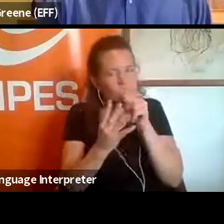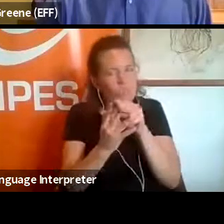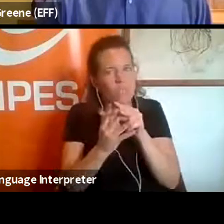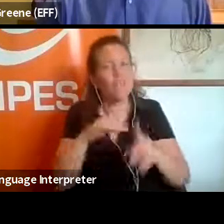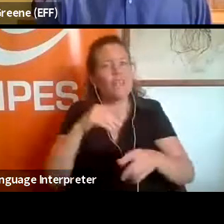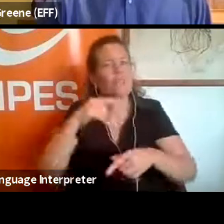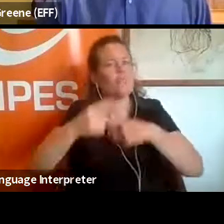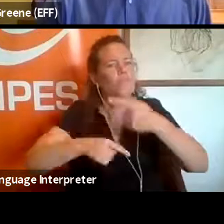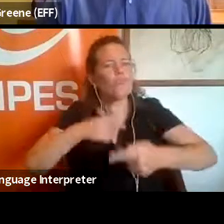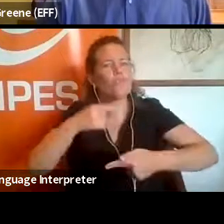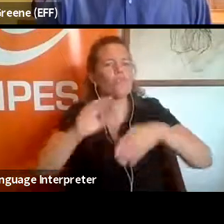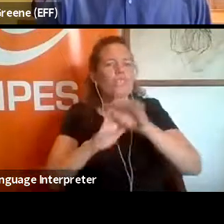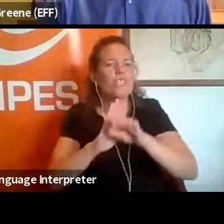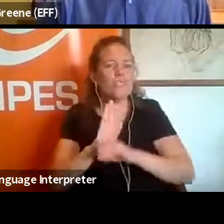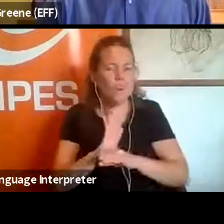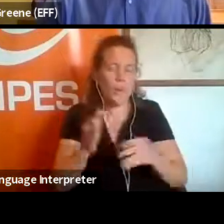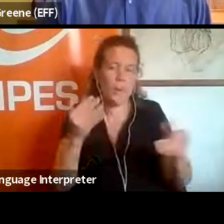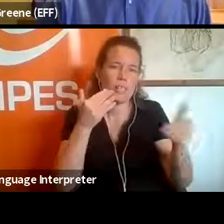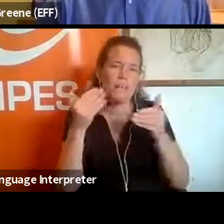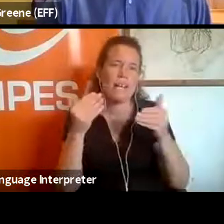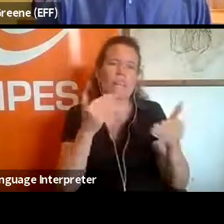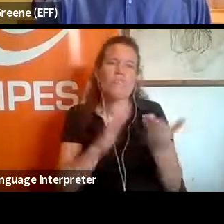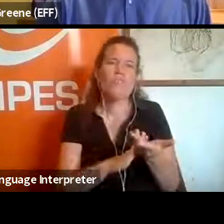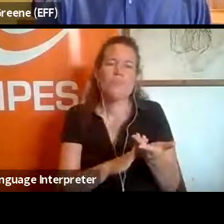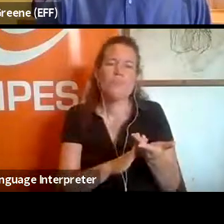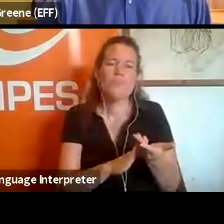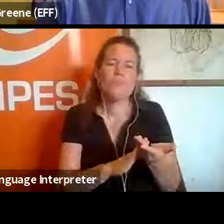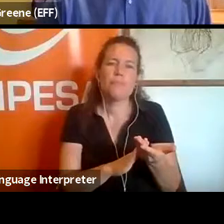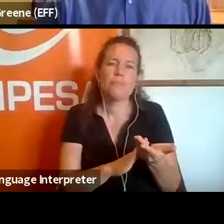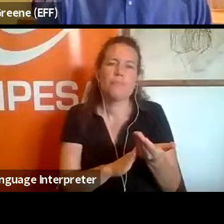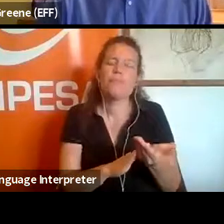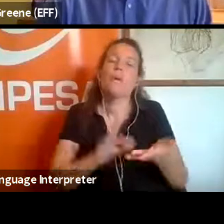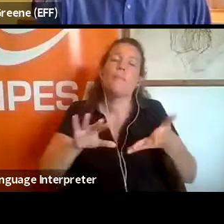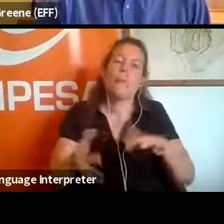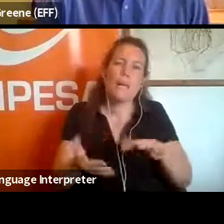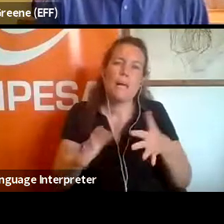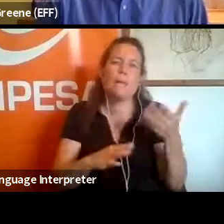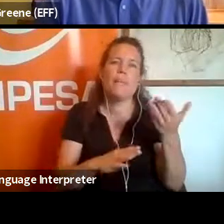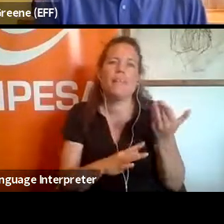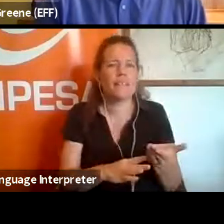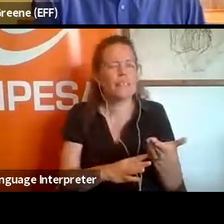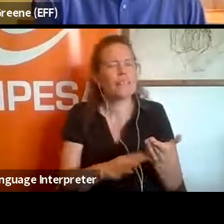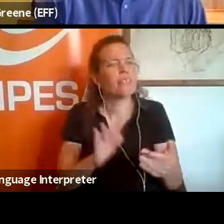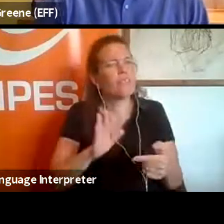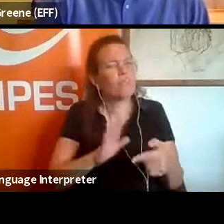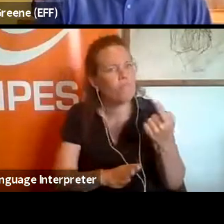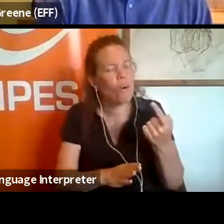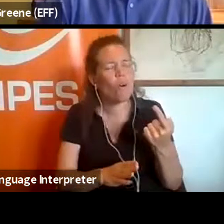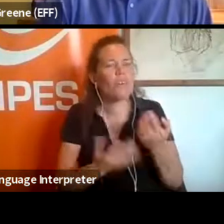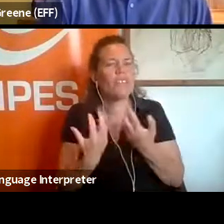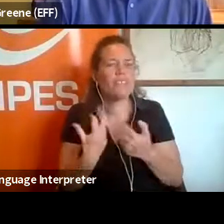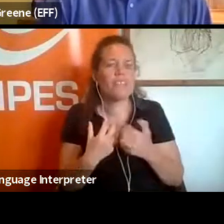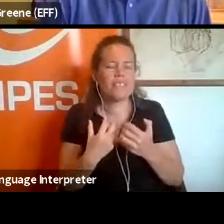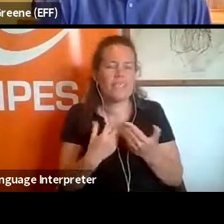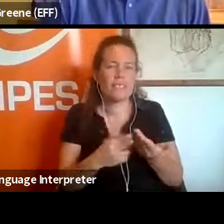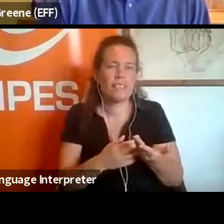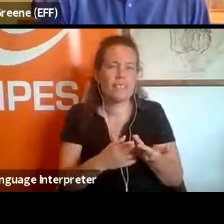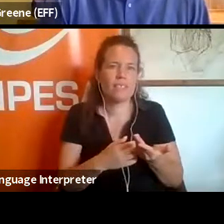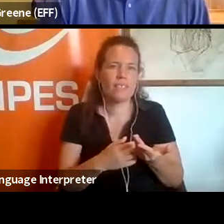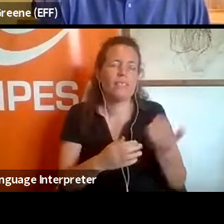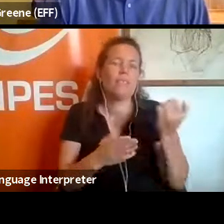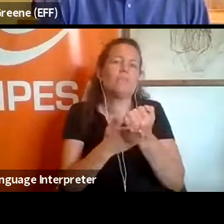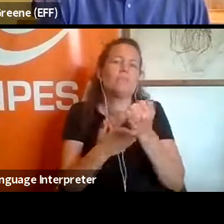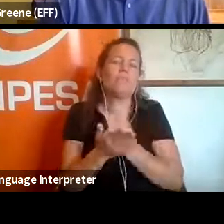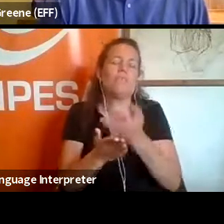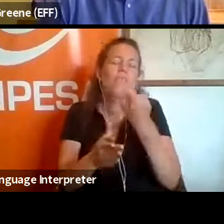procedural perspective that is perhaps more interesting. And the way that if governments